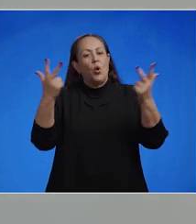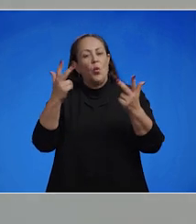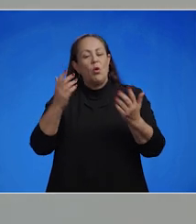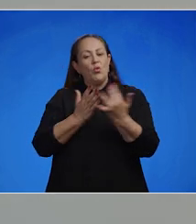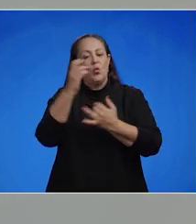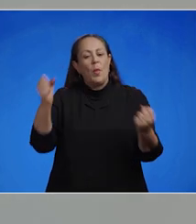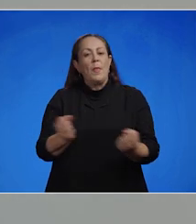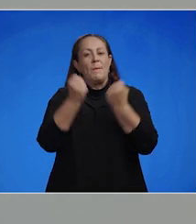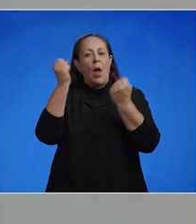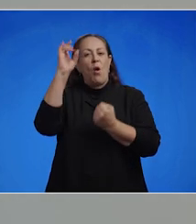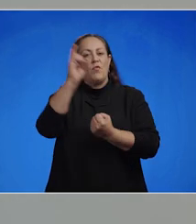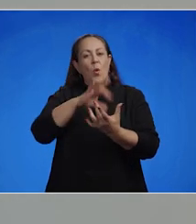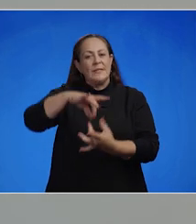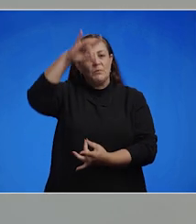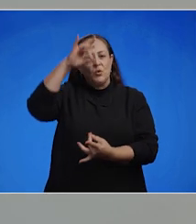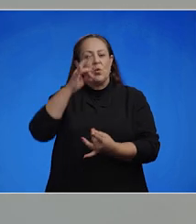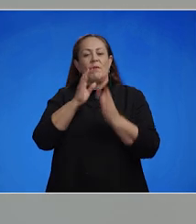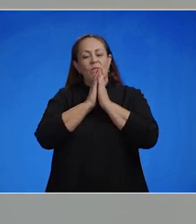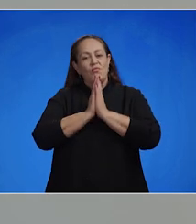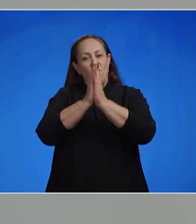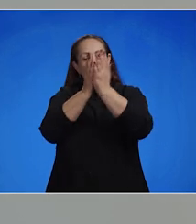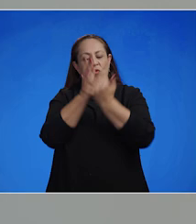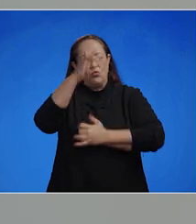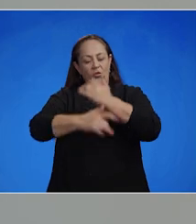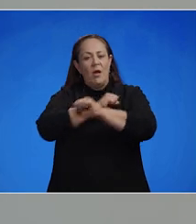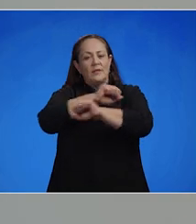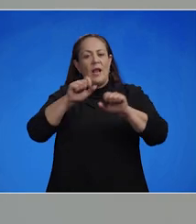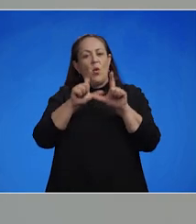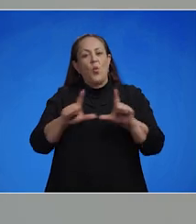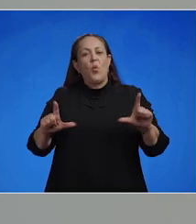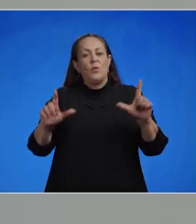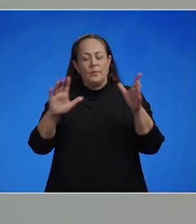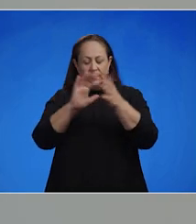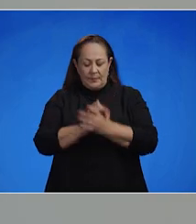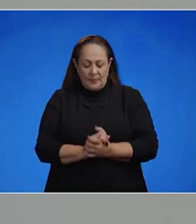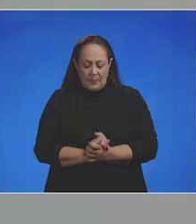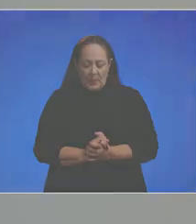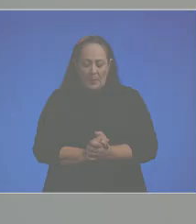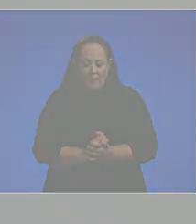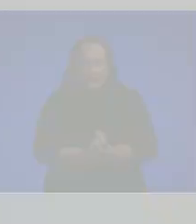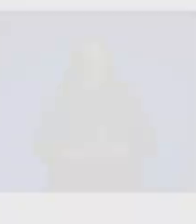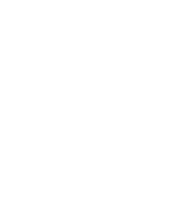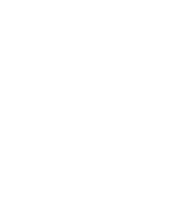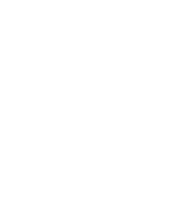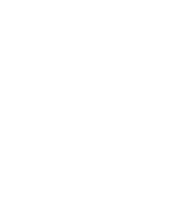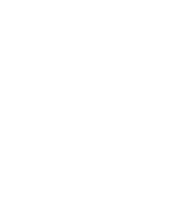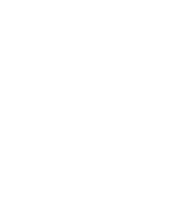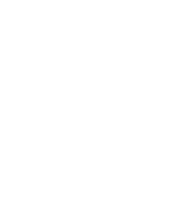the power of your Holy Spirit. We make this prayer through Christ our Lord.